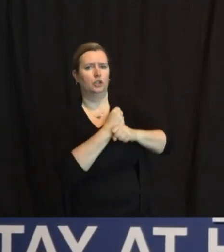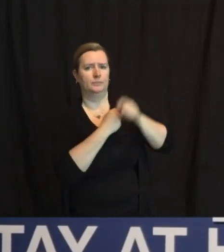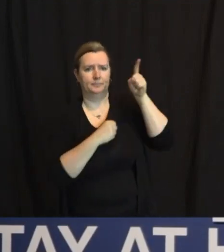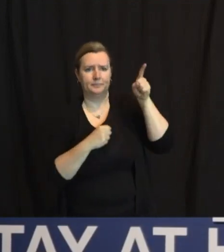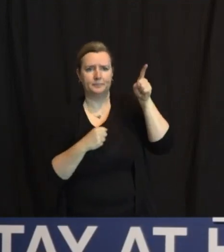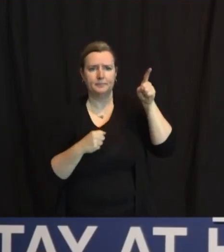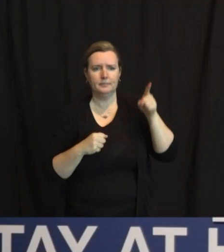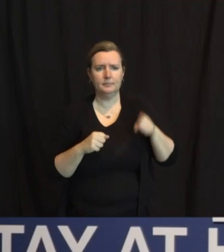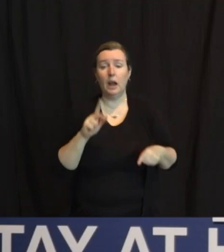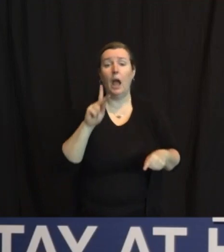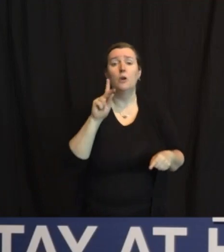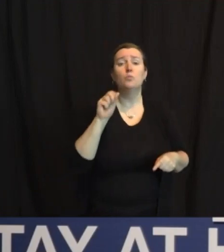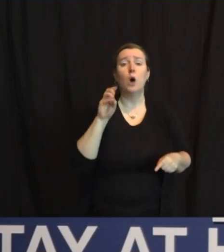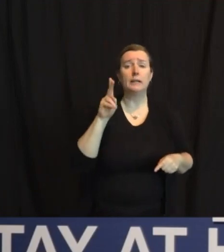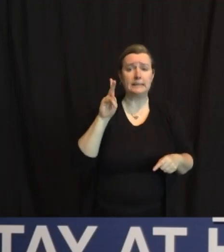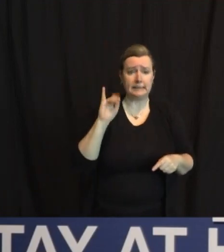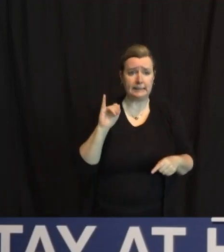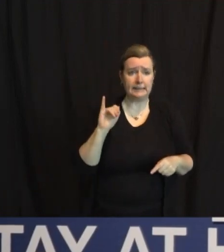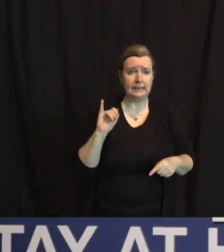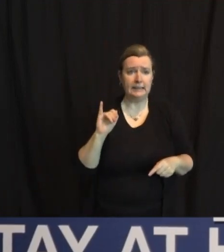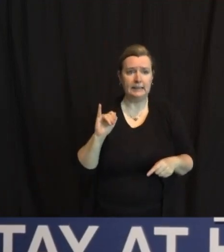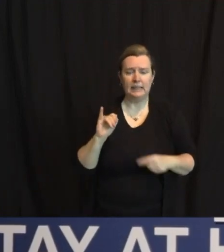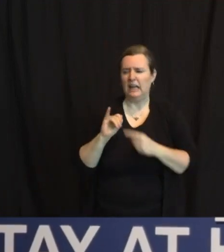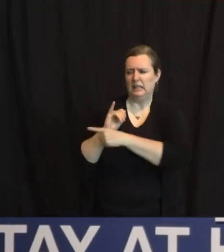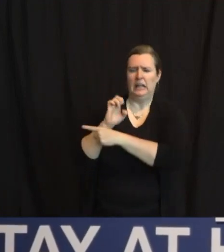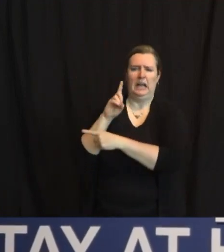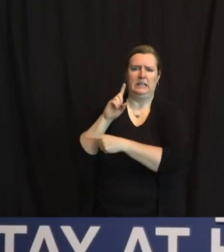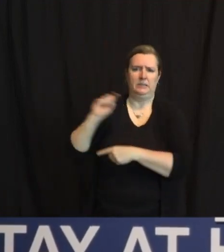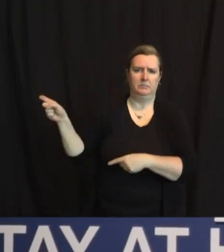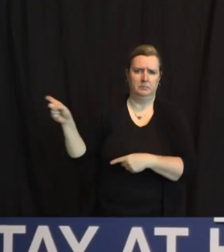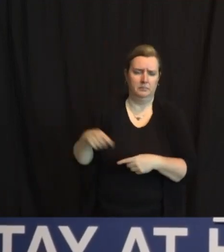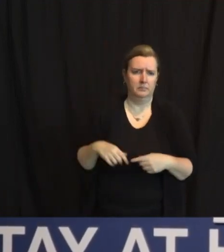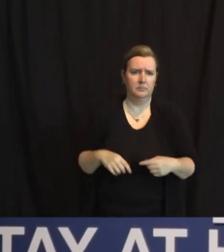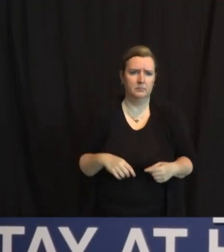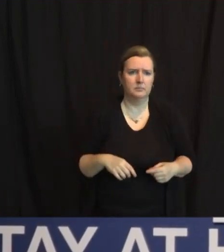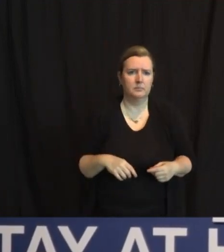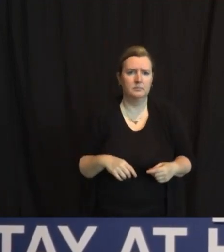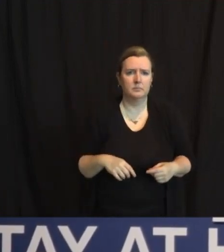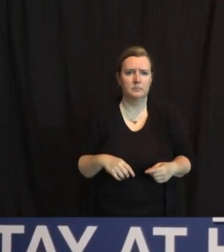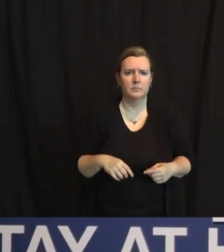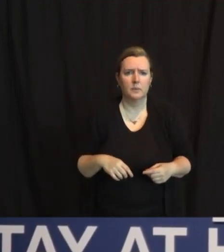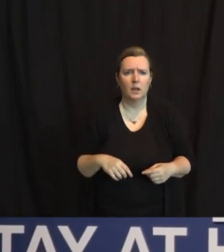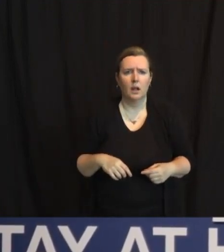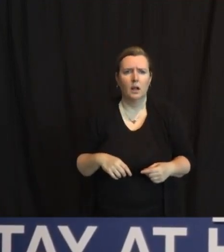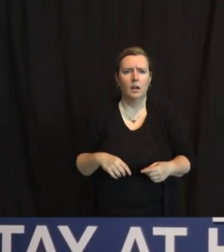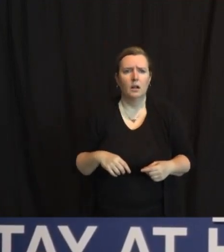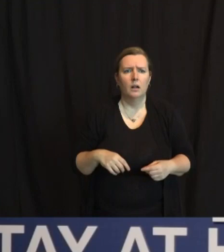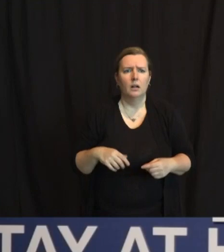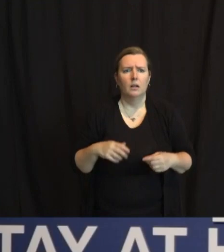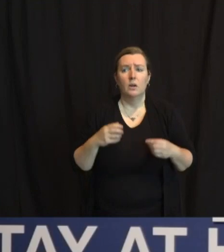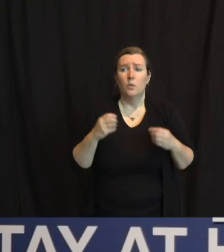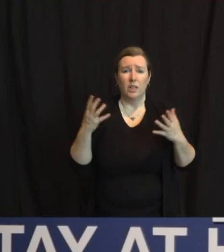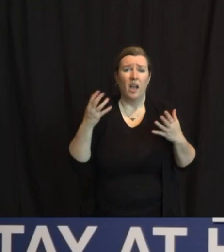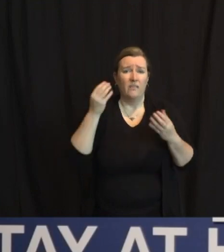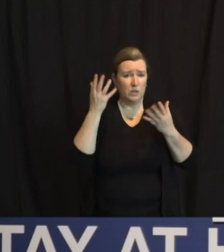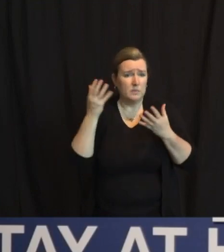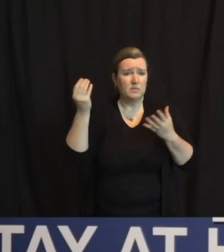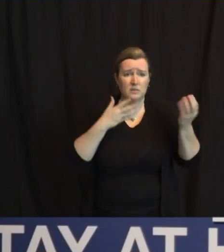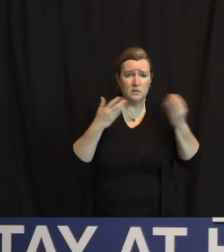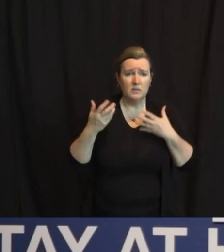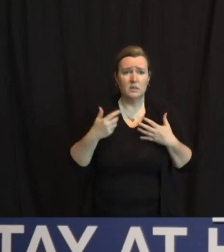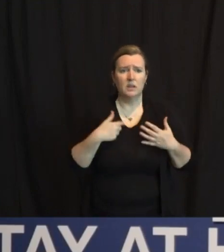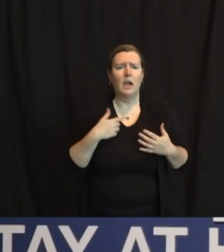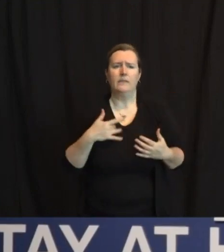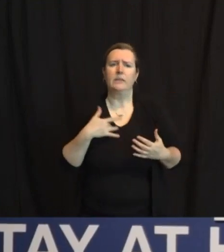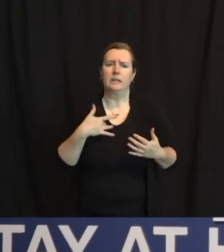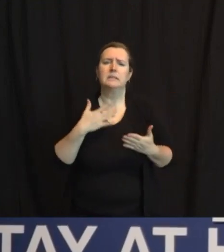Yeah, I'm going to ask Ed to talk on Kawasaki because it's where we've heard, we get a lot of incoming that we think we have children with Kawasaki,